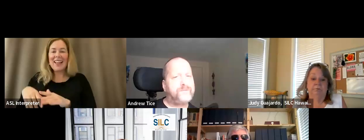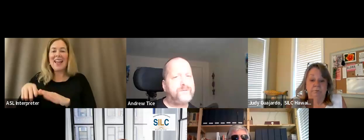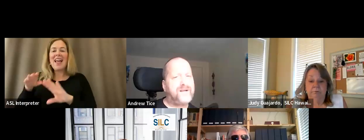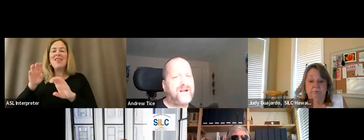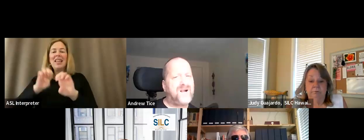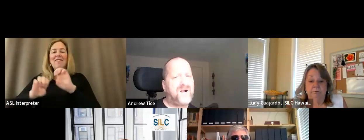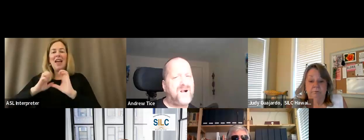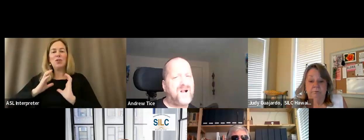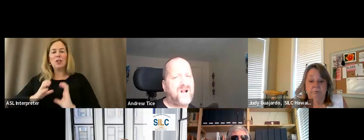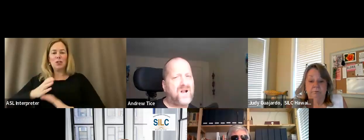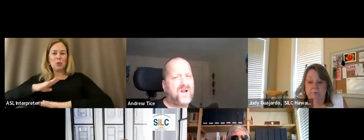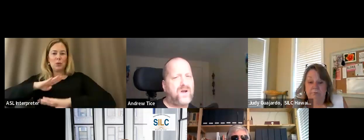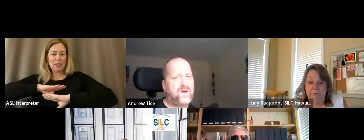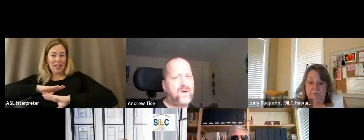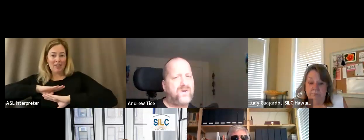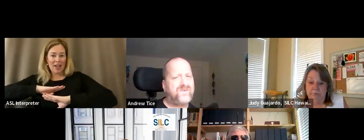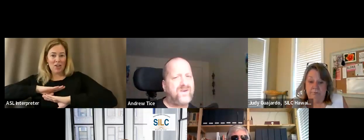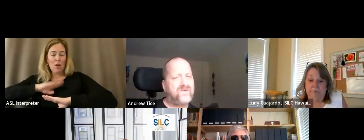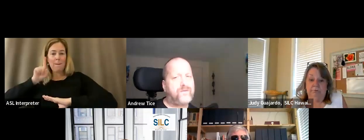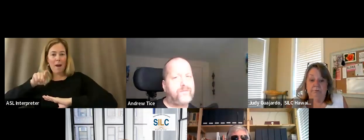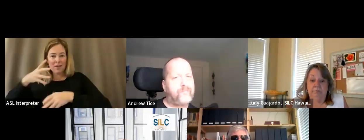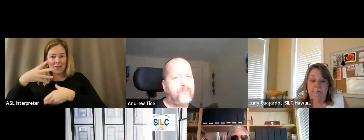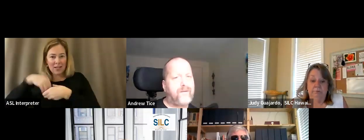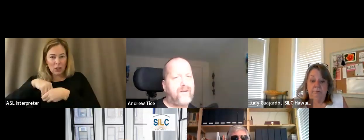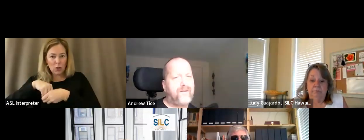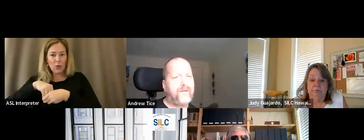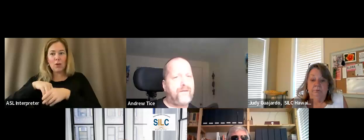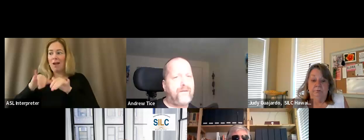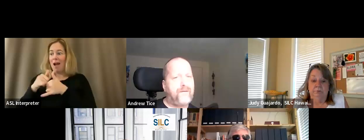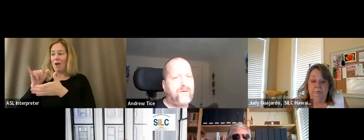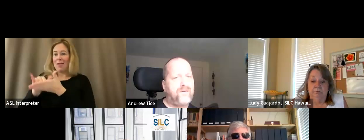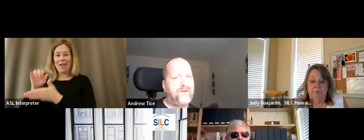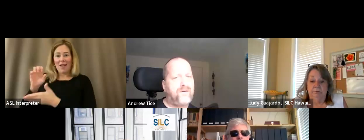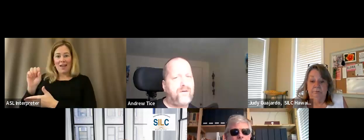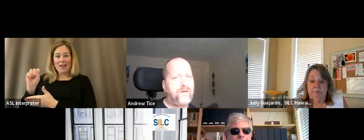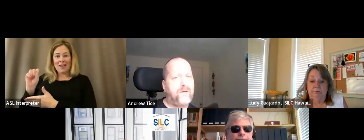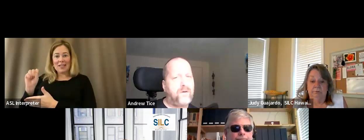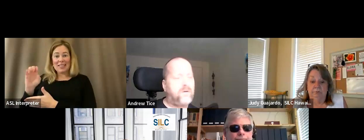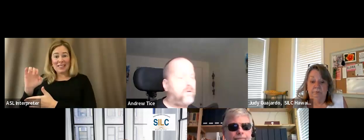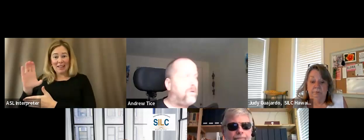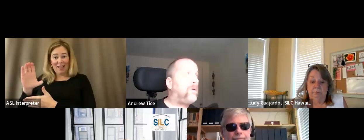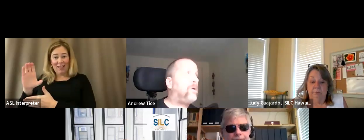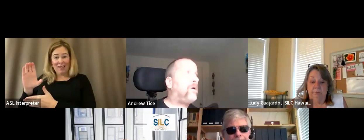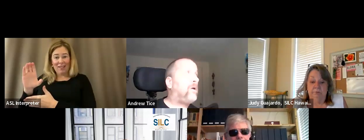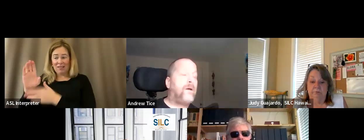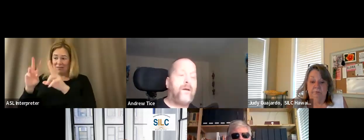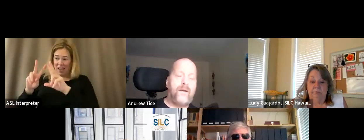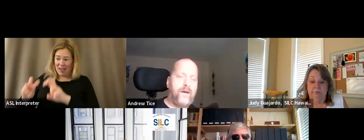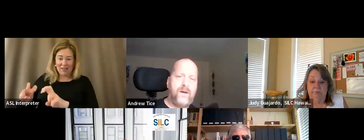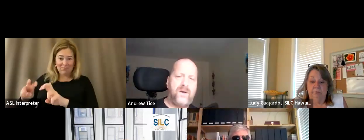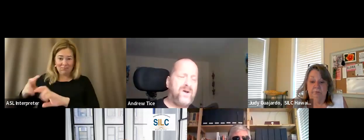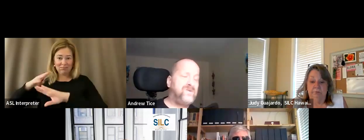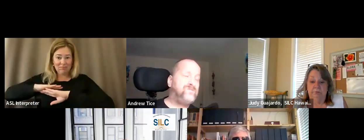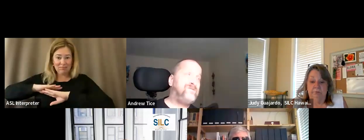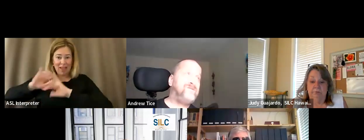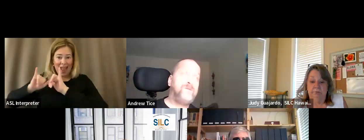consumer satisfaction must include how is the silk going to evaluate that satisfaction.